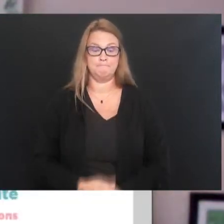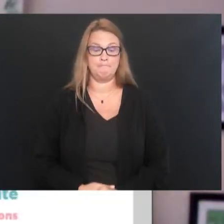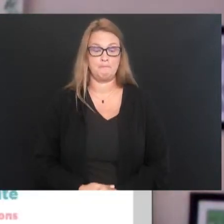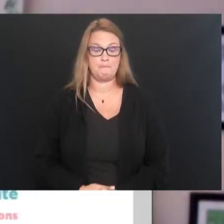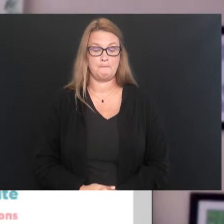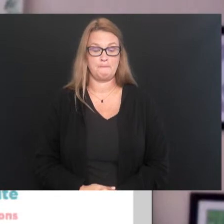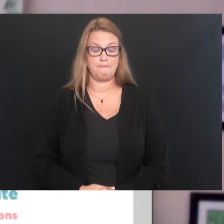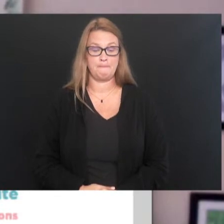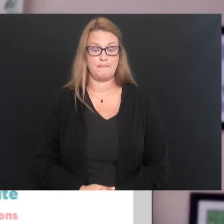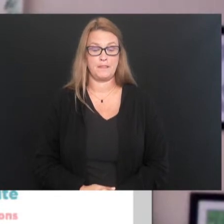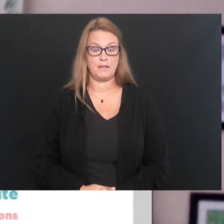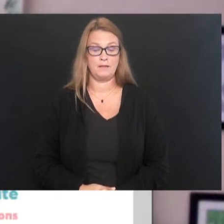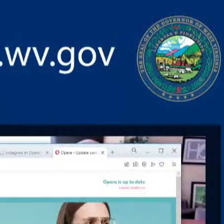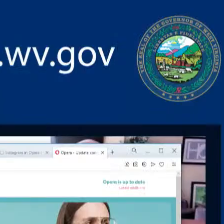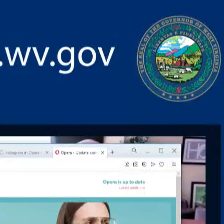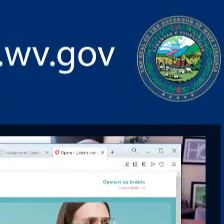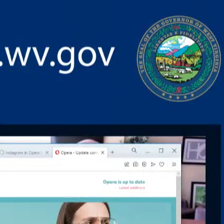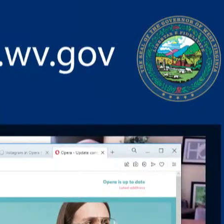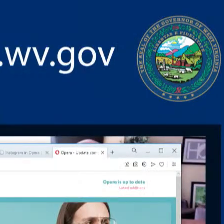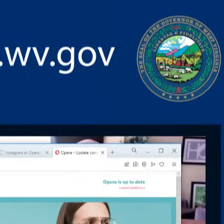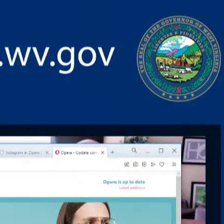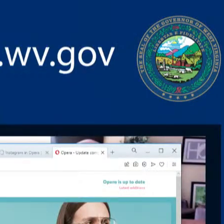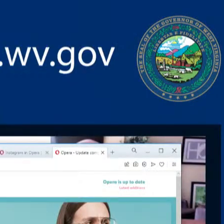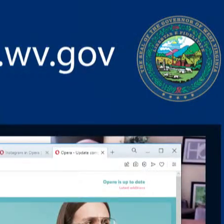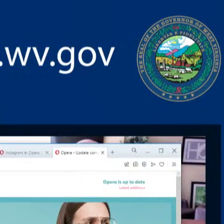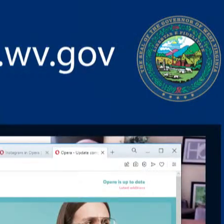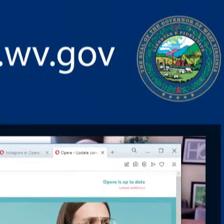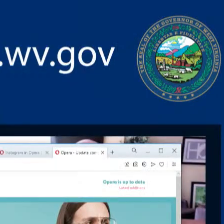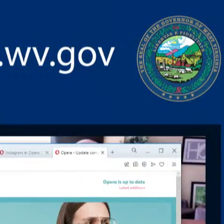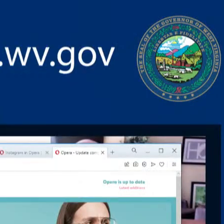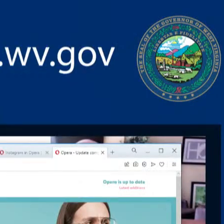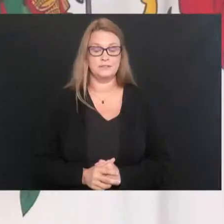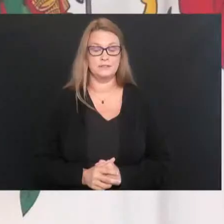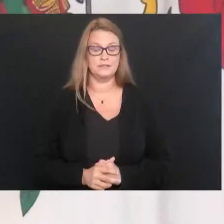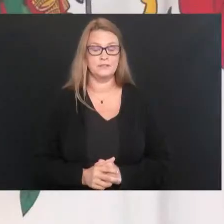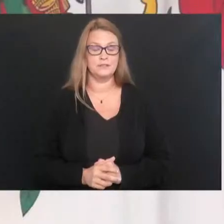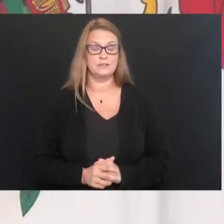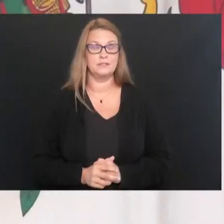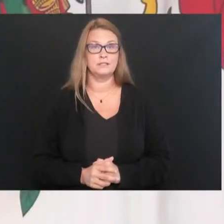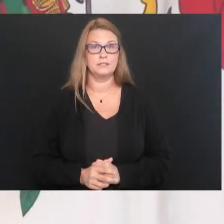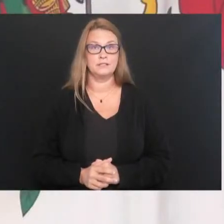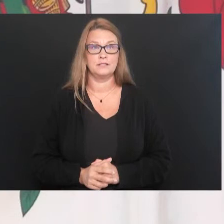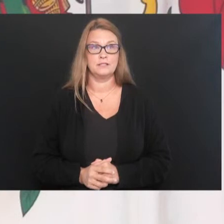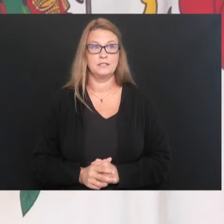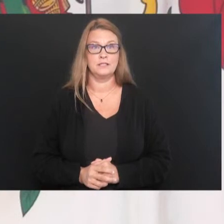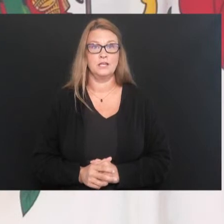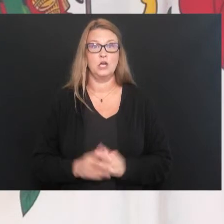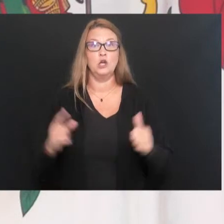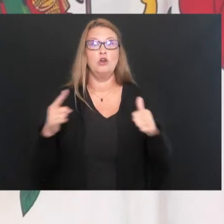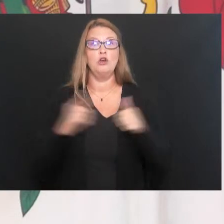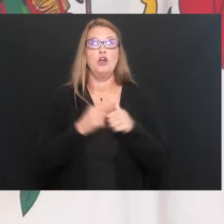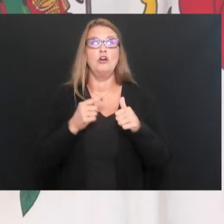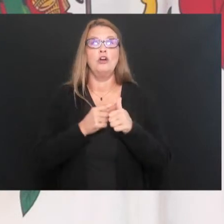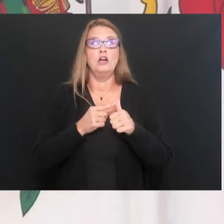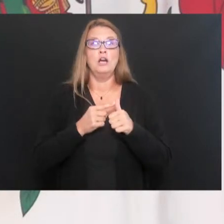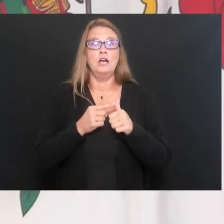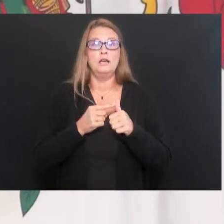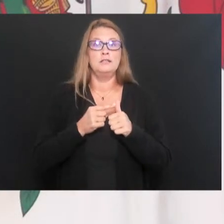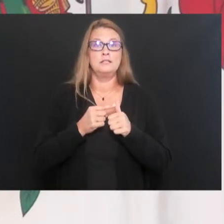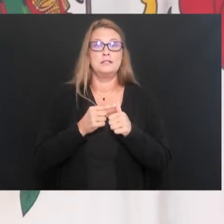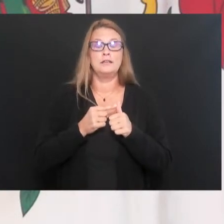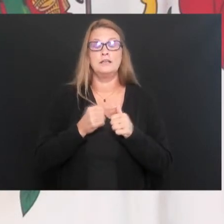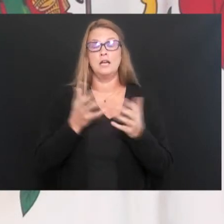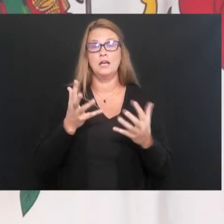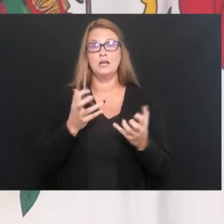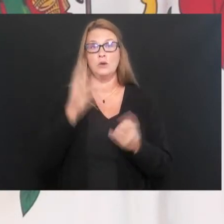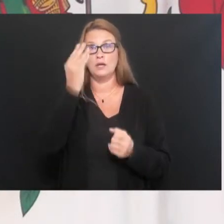All right, thank you, Paul. Governor, I'll turn it back to you. Okay. First, I'd like to lead off by just saying this. You